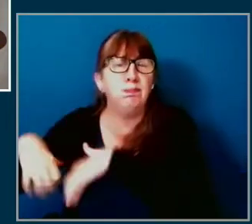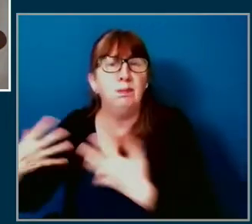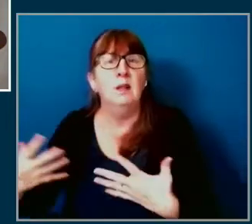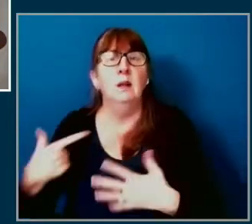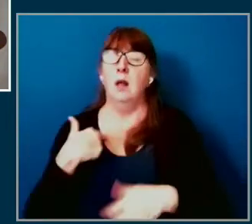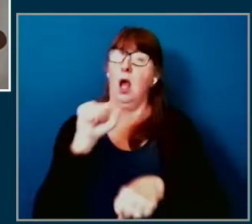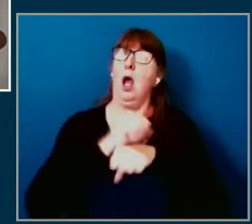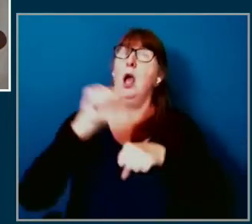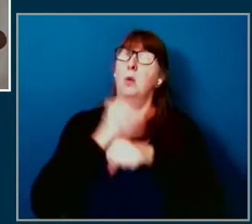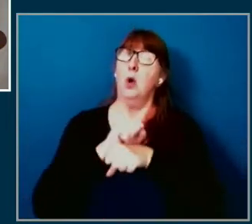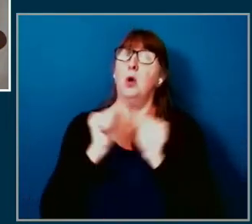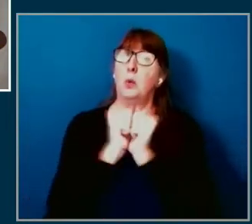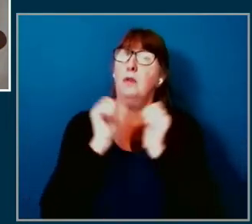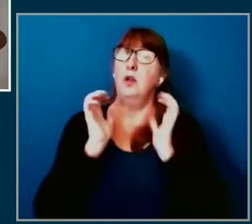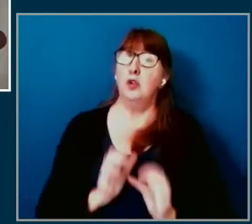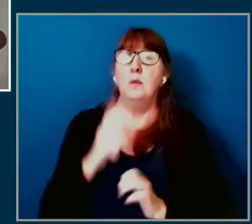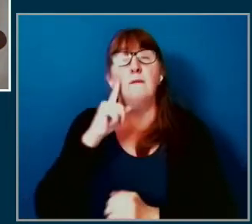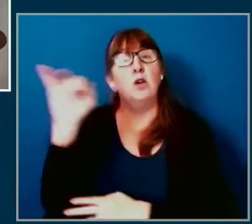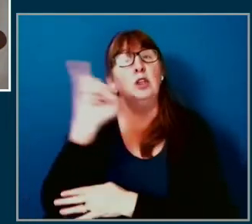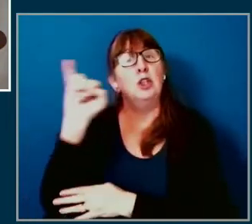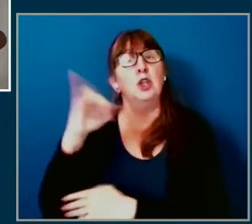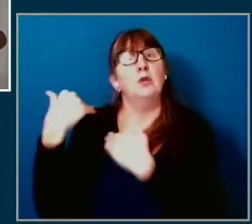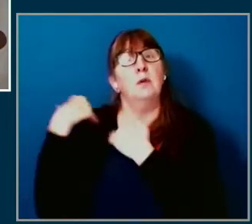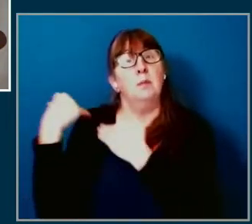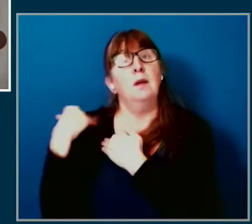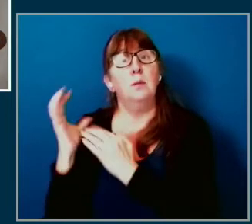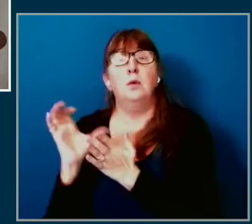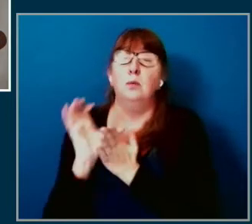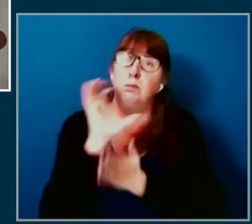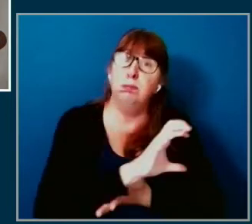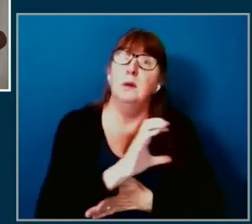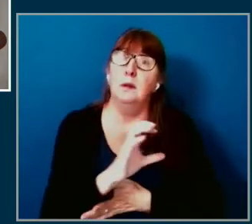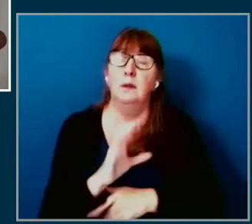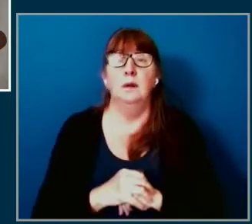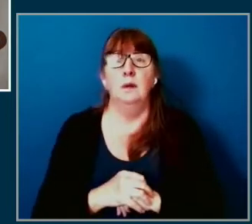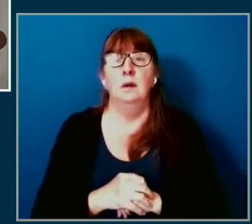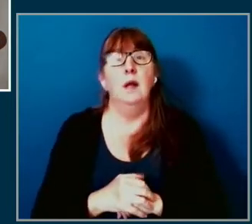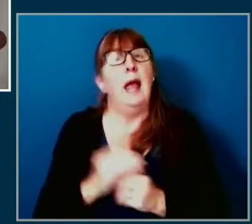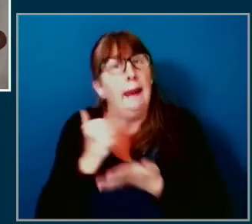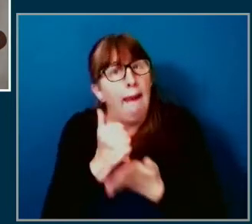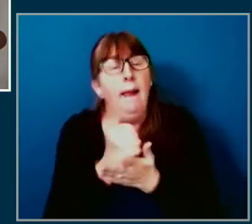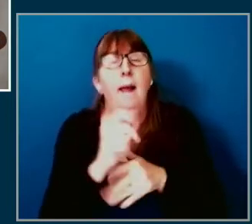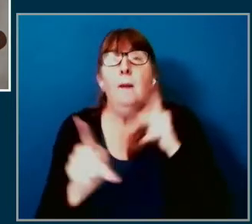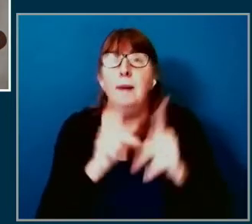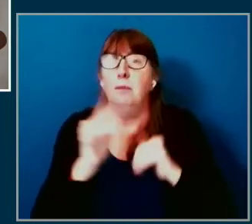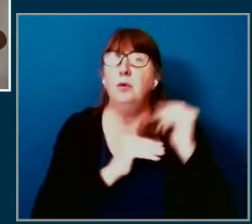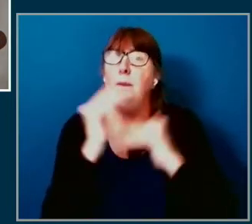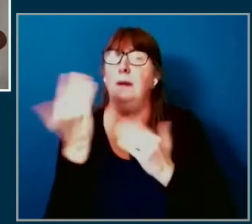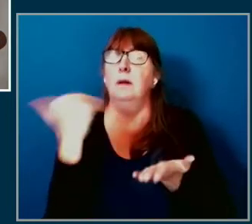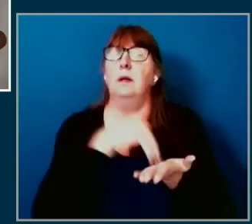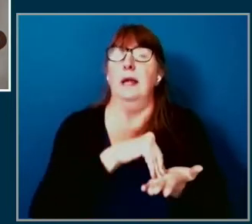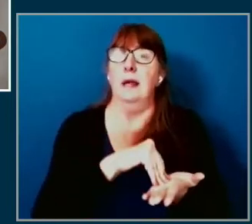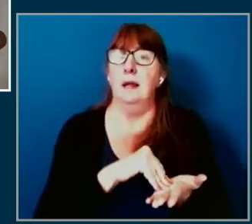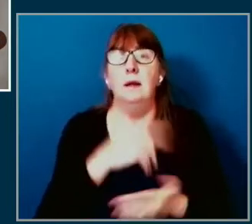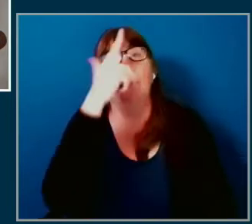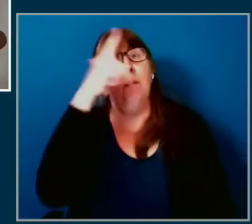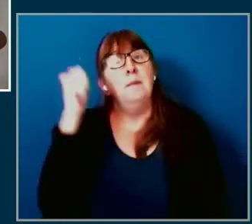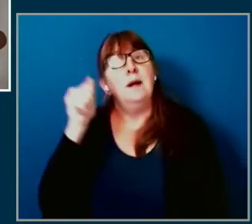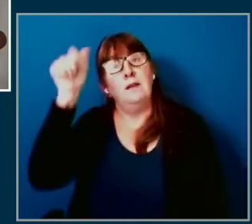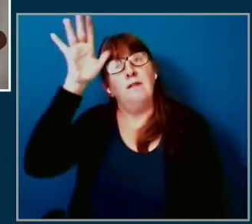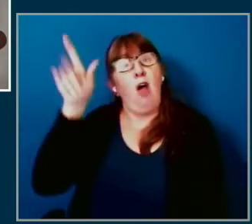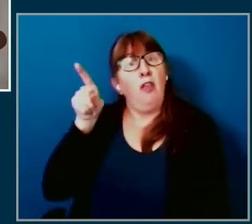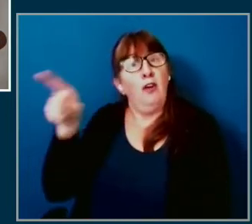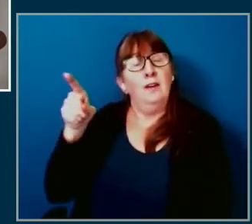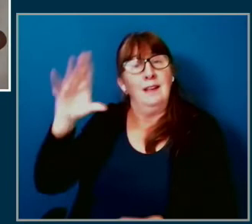account, to help survivors rebuild their lives. Because I am my father's son, I went into those communities across the state